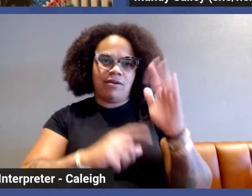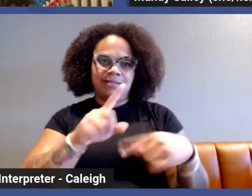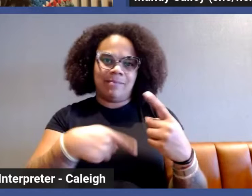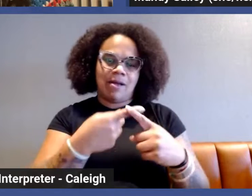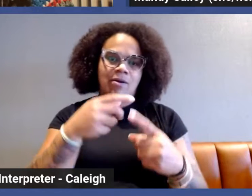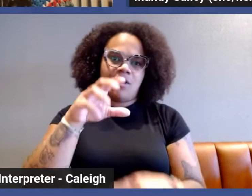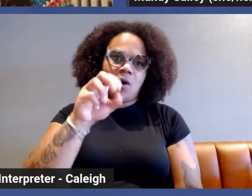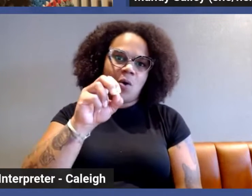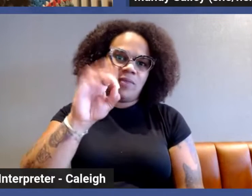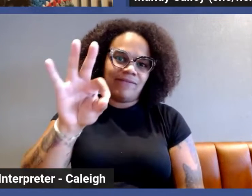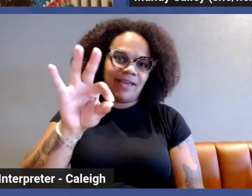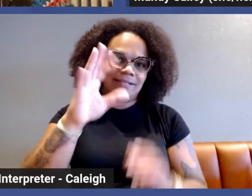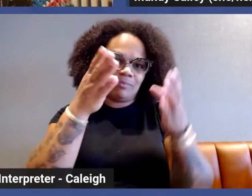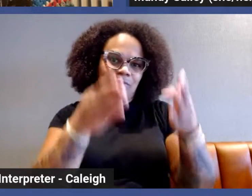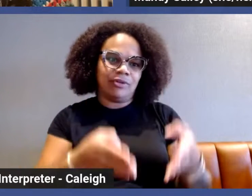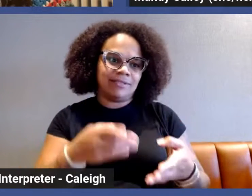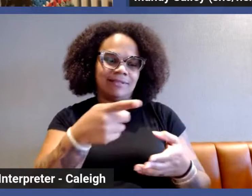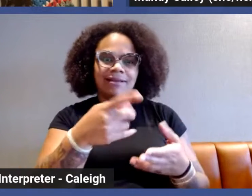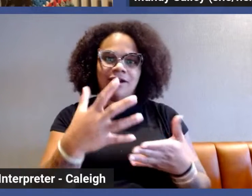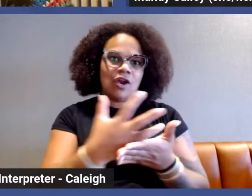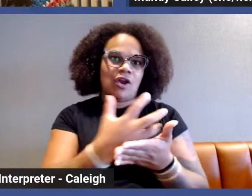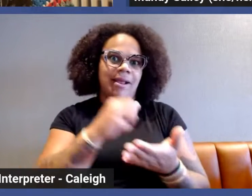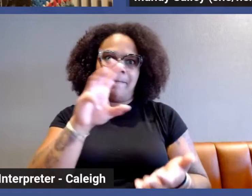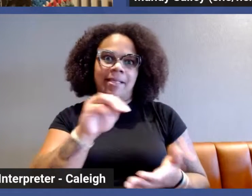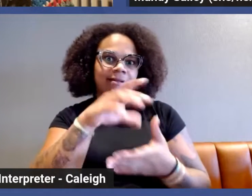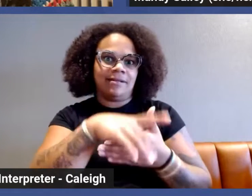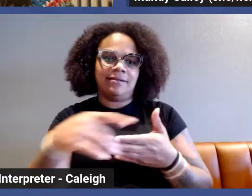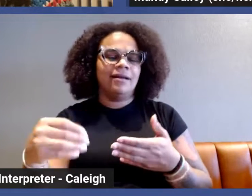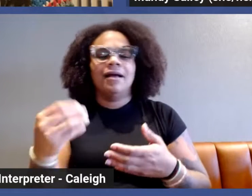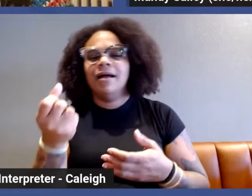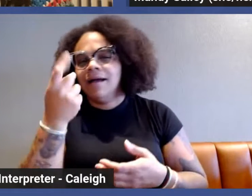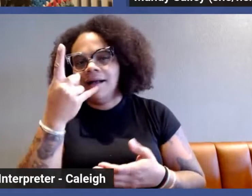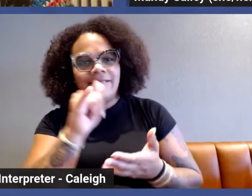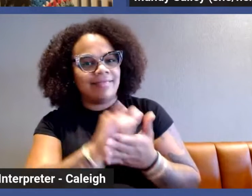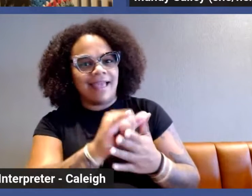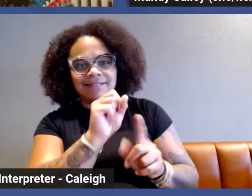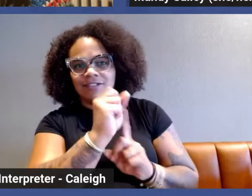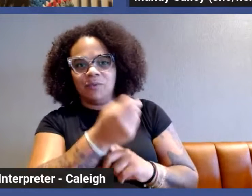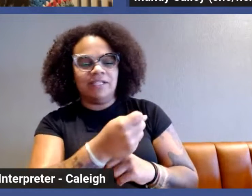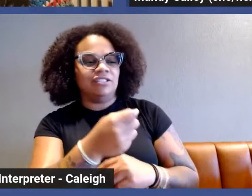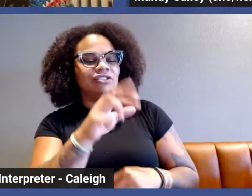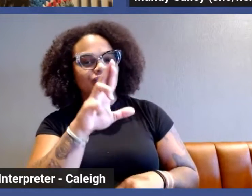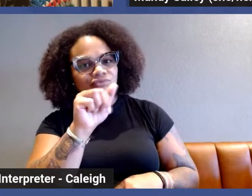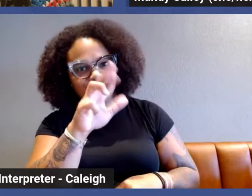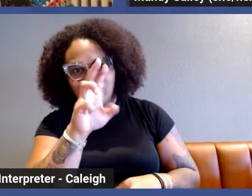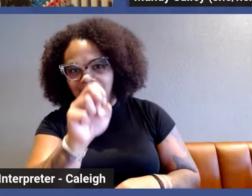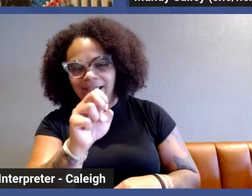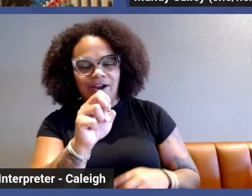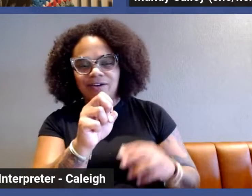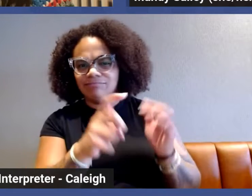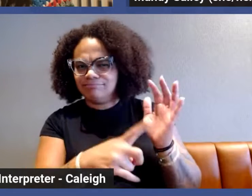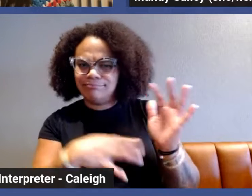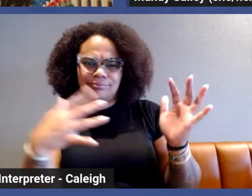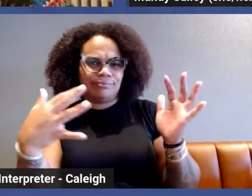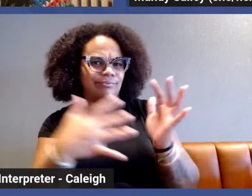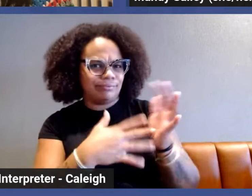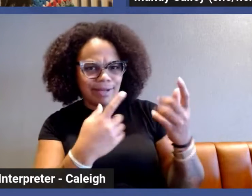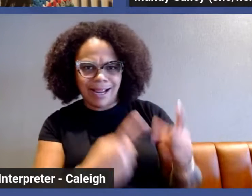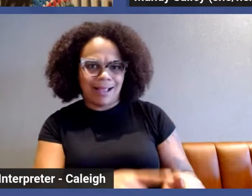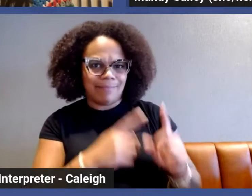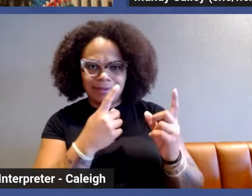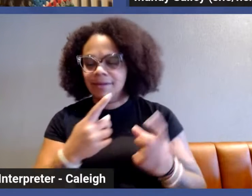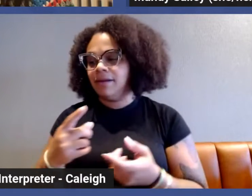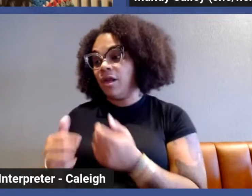a millionaire in their mid-20s, and like that's a very rare circumstance. Most people who are doing sex work are